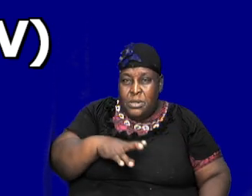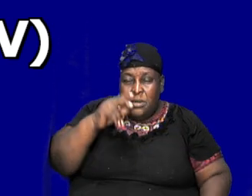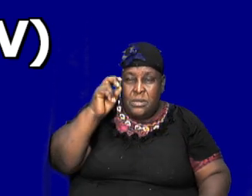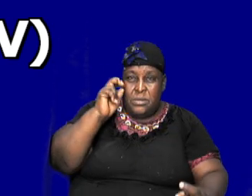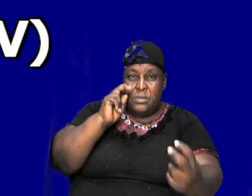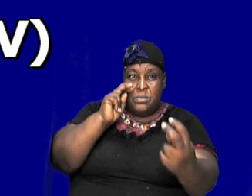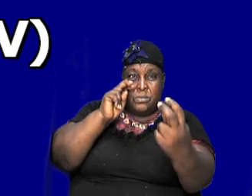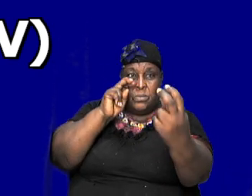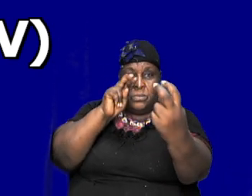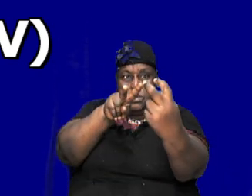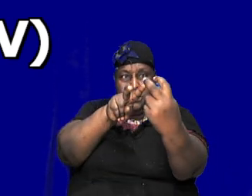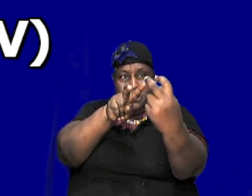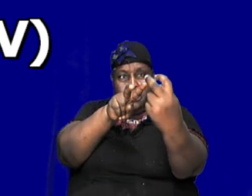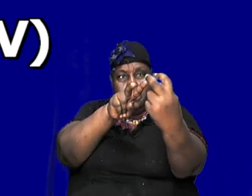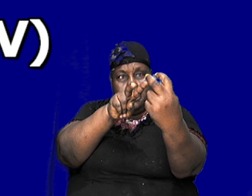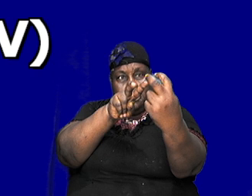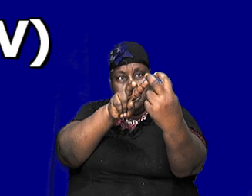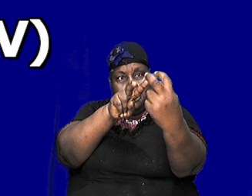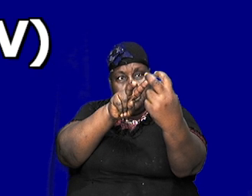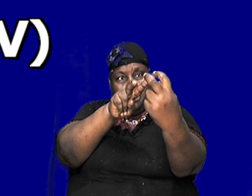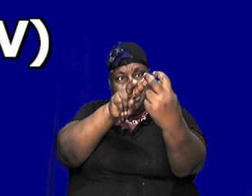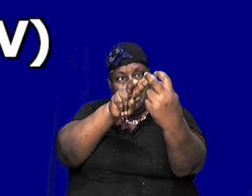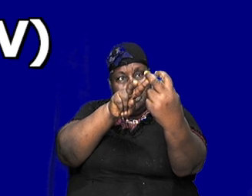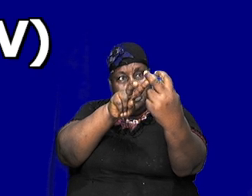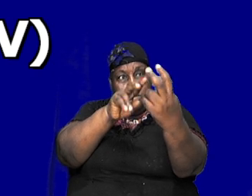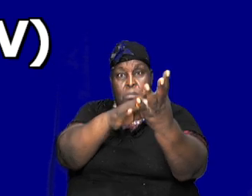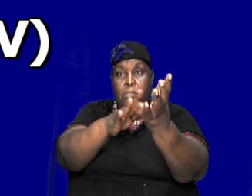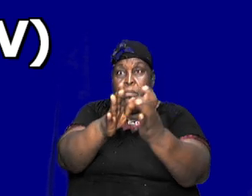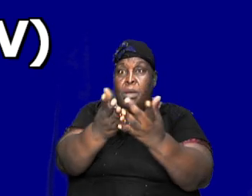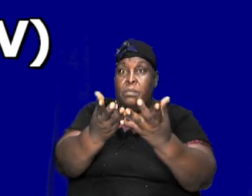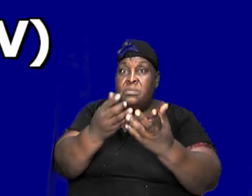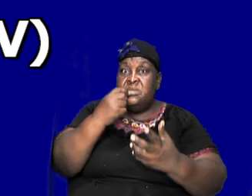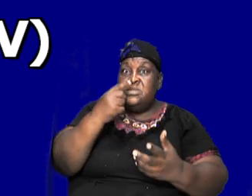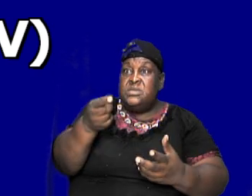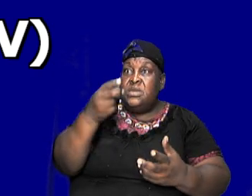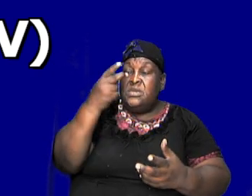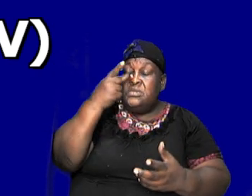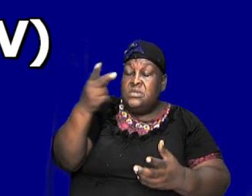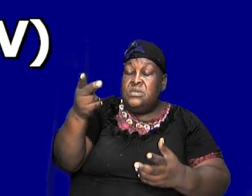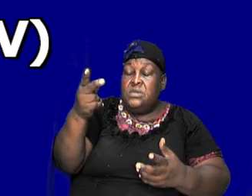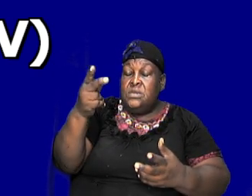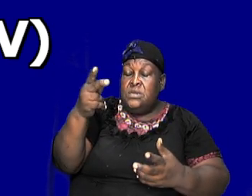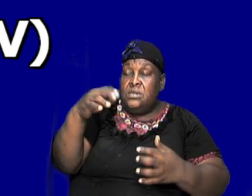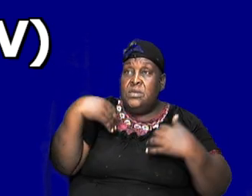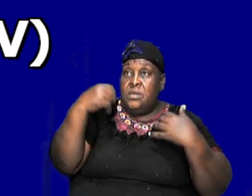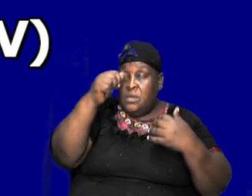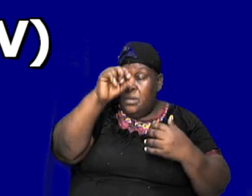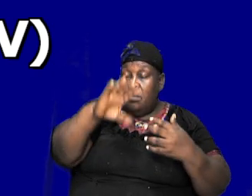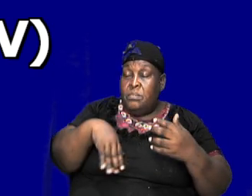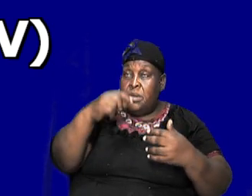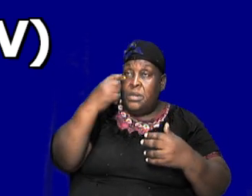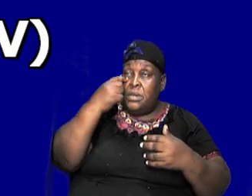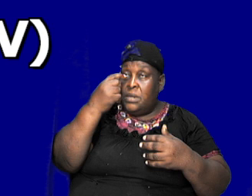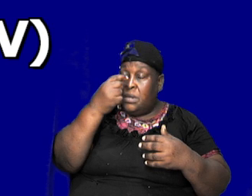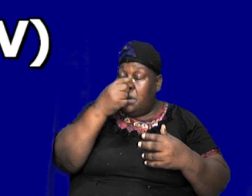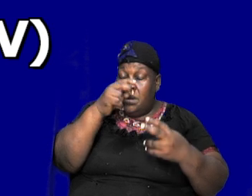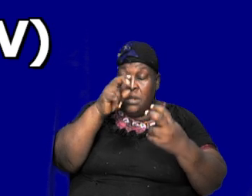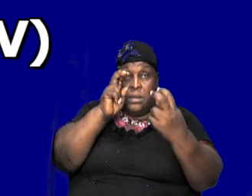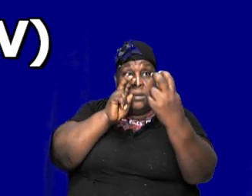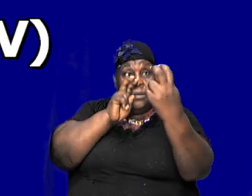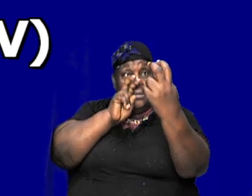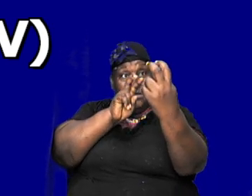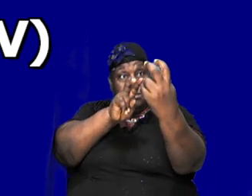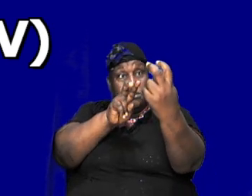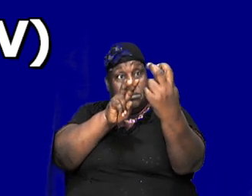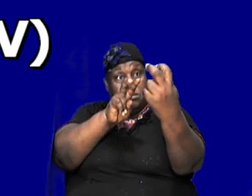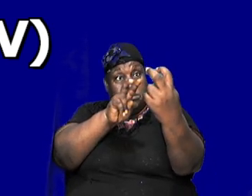steadfastly, the Bible said that he saw in the young man eye, Bible didn't say eye, but he saw in the young